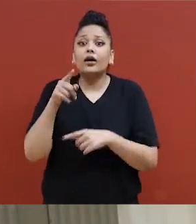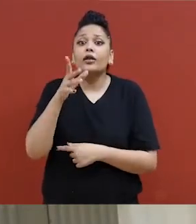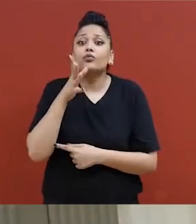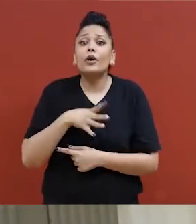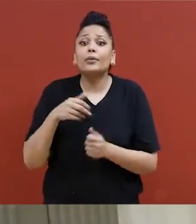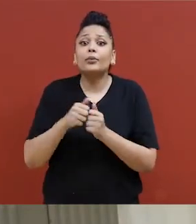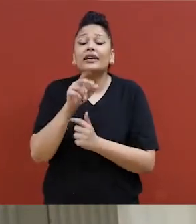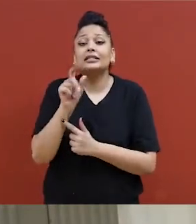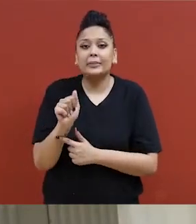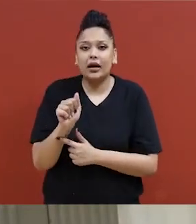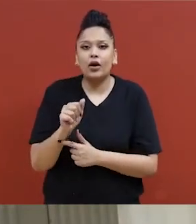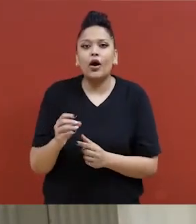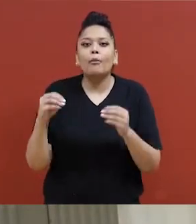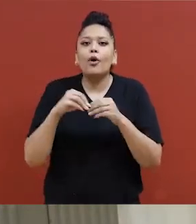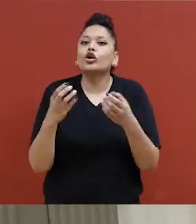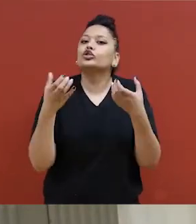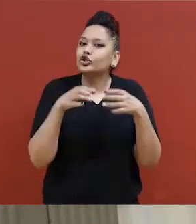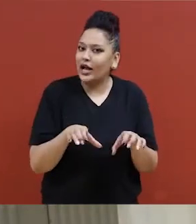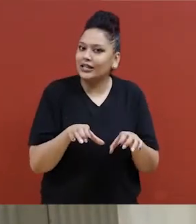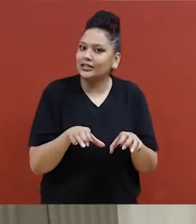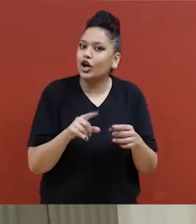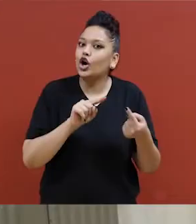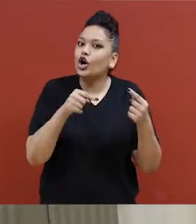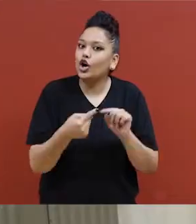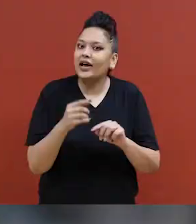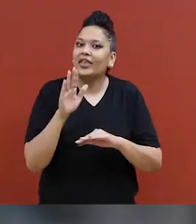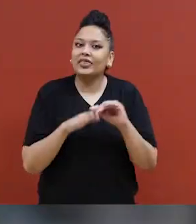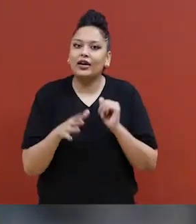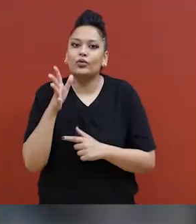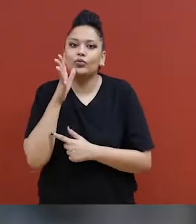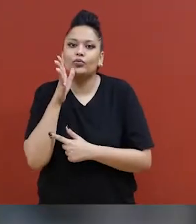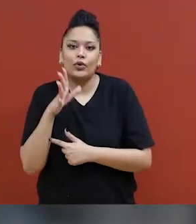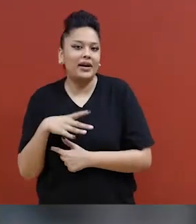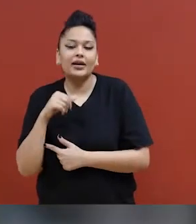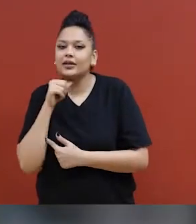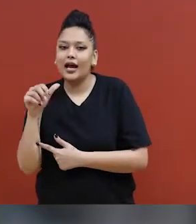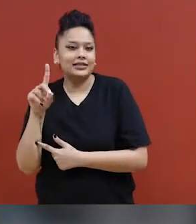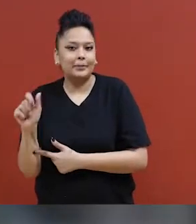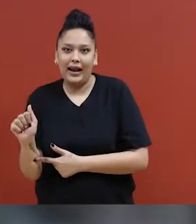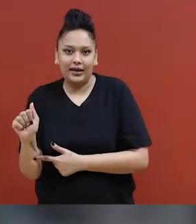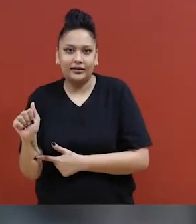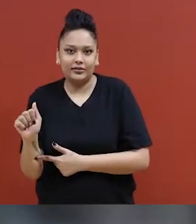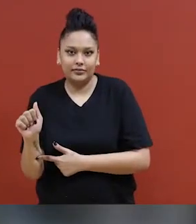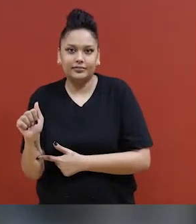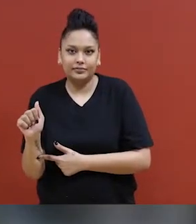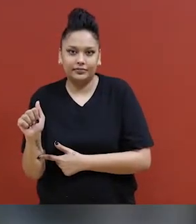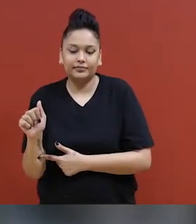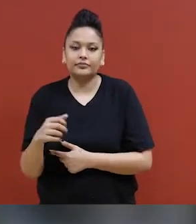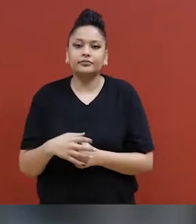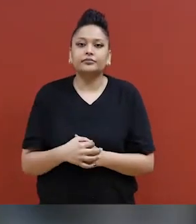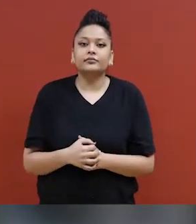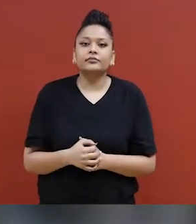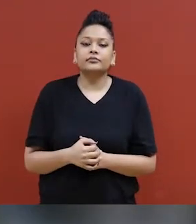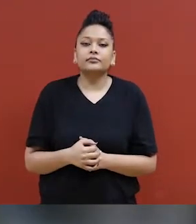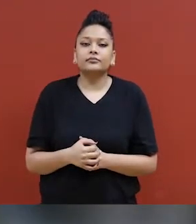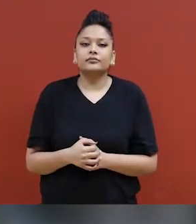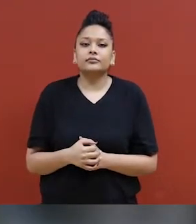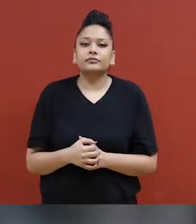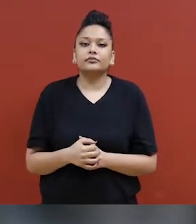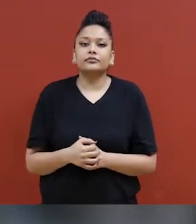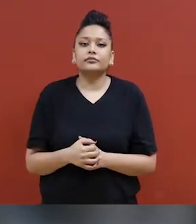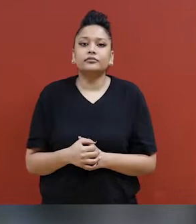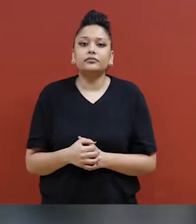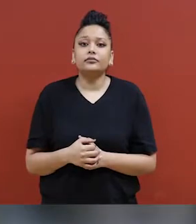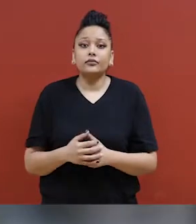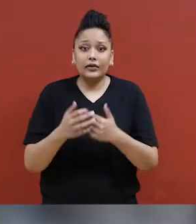far more likely to be hurt than non-disabled women. And so that's, you've created the